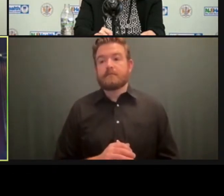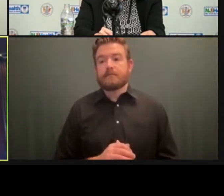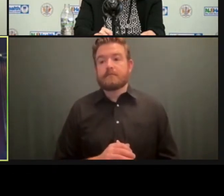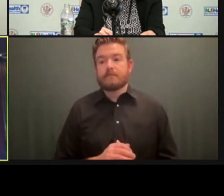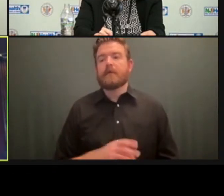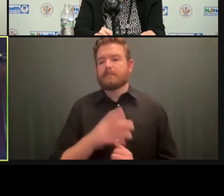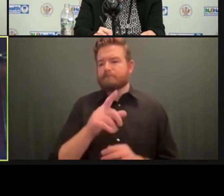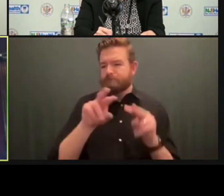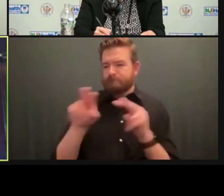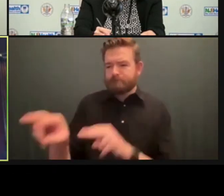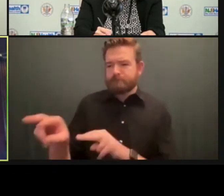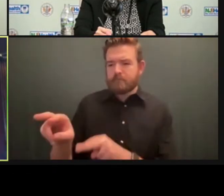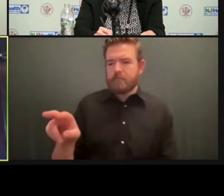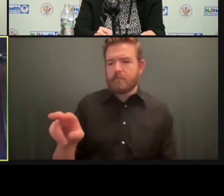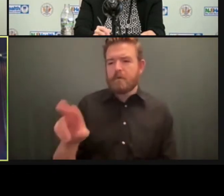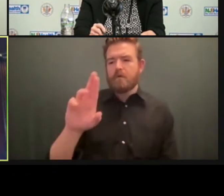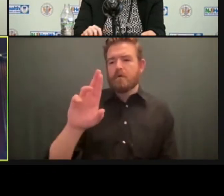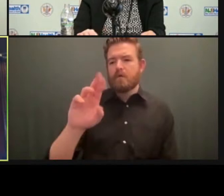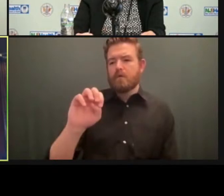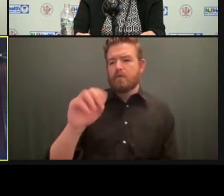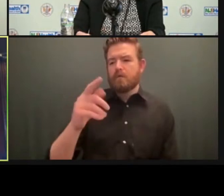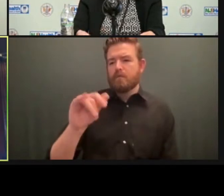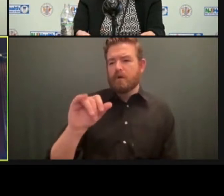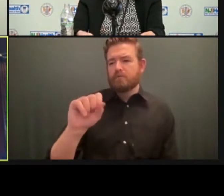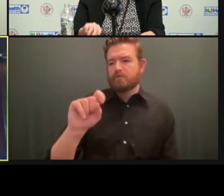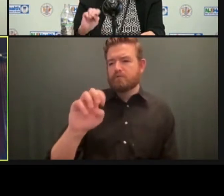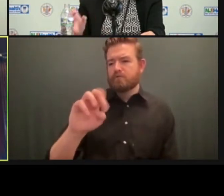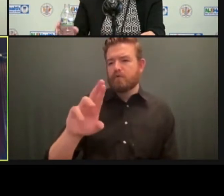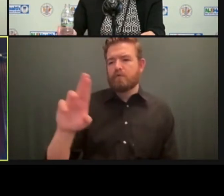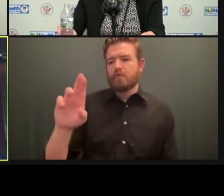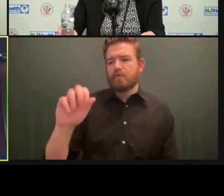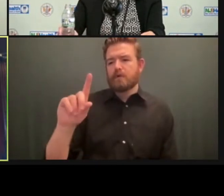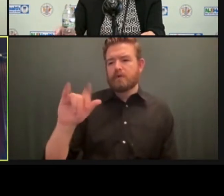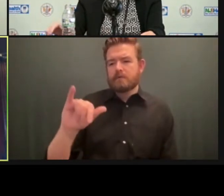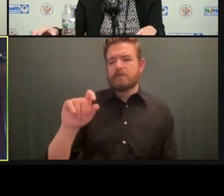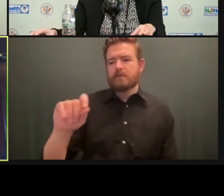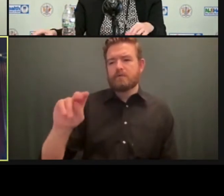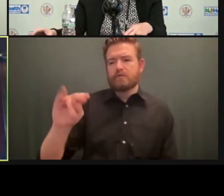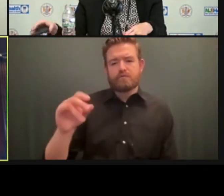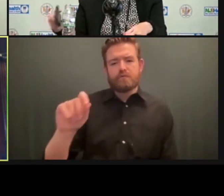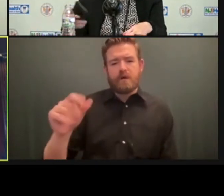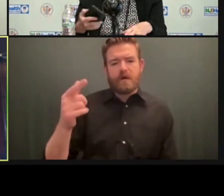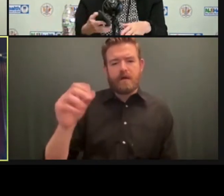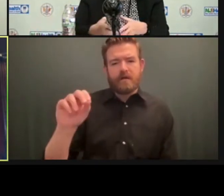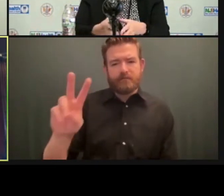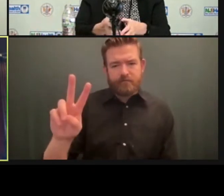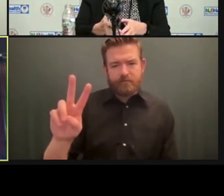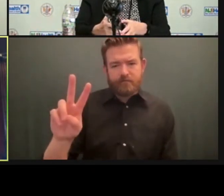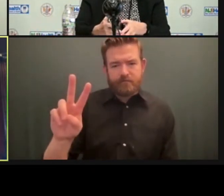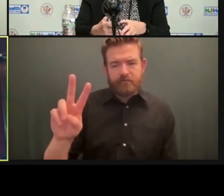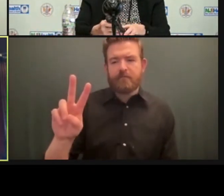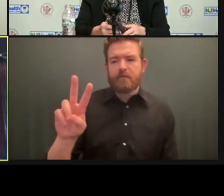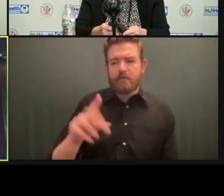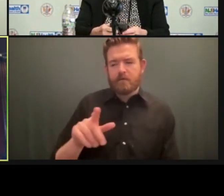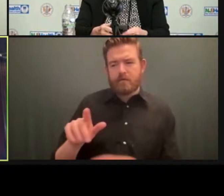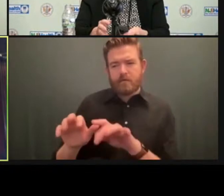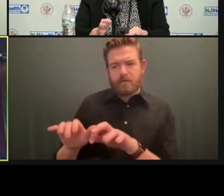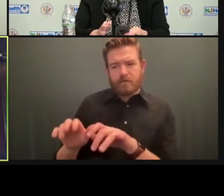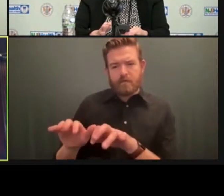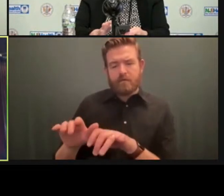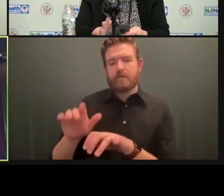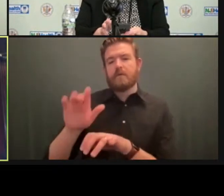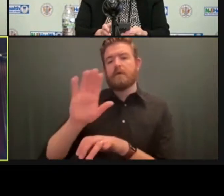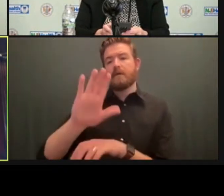registerready.nj.gov, which is a phenomenal resource to let us first responders and emergency managers know where you are and what your